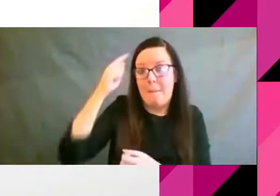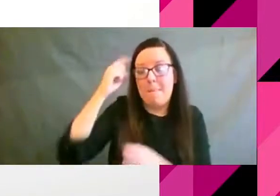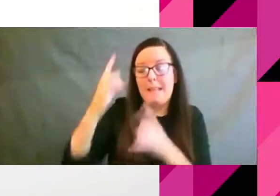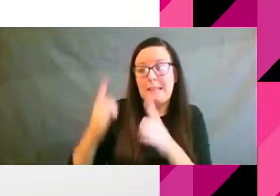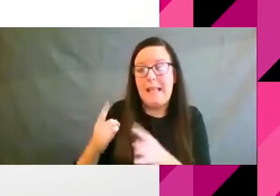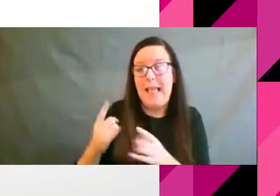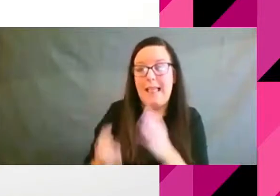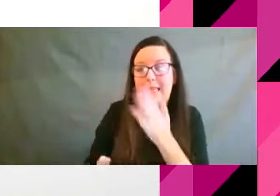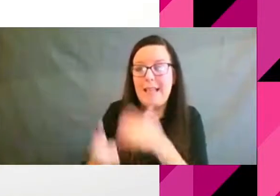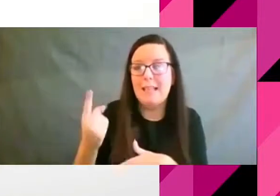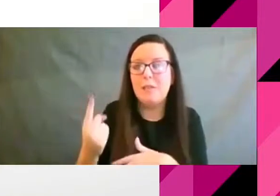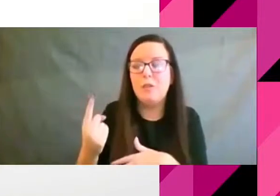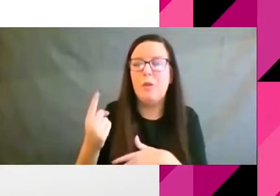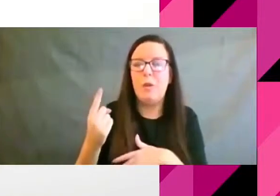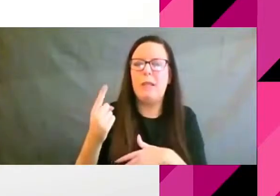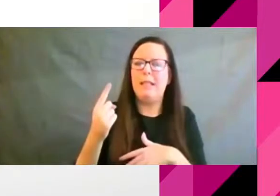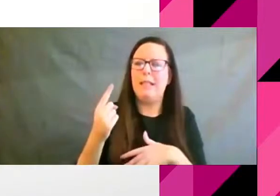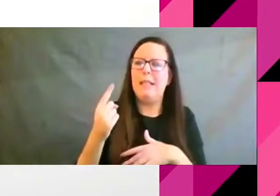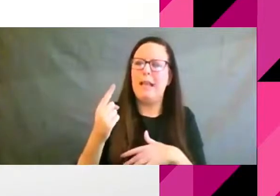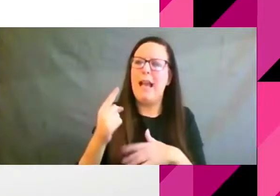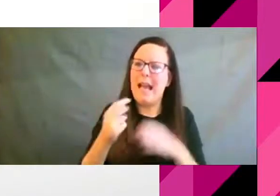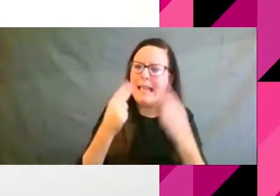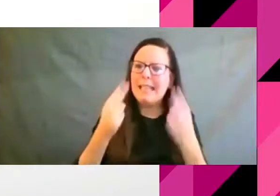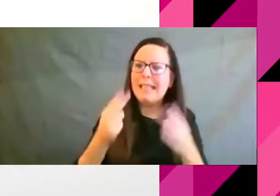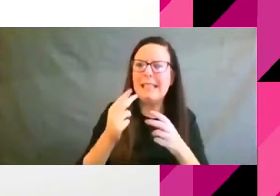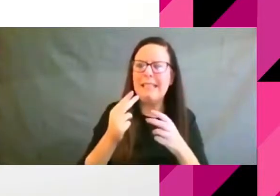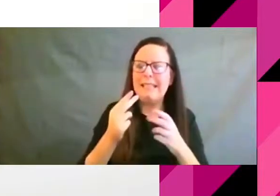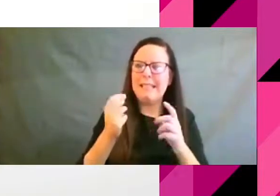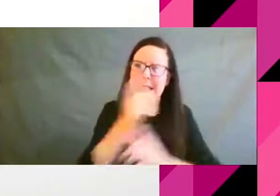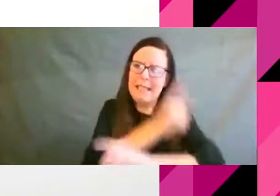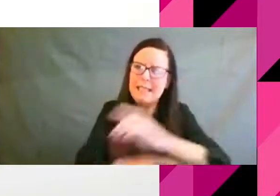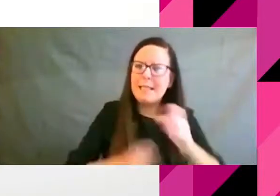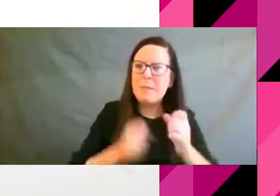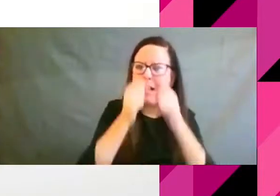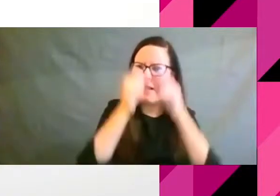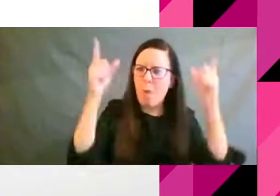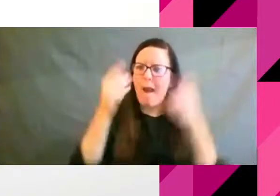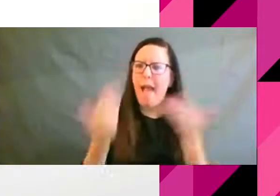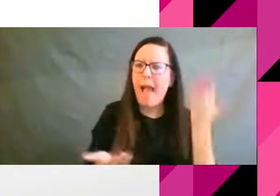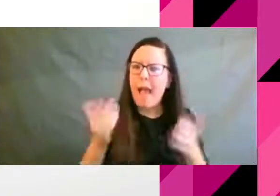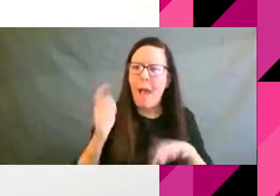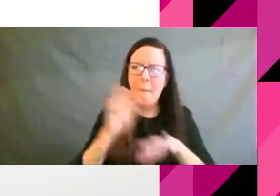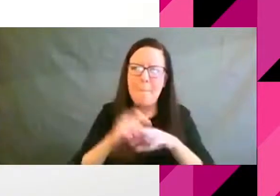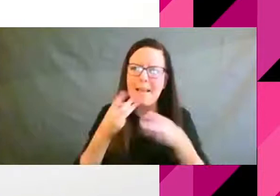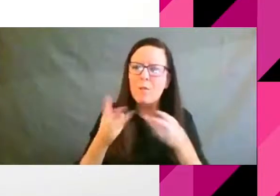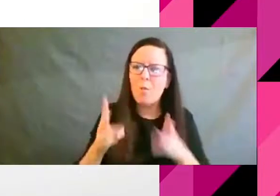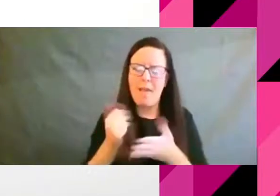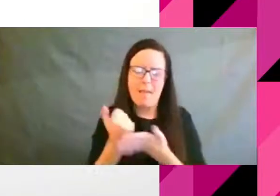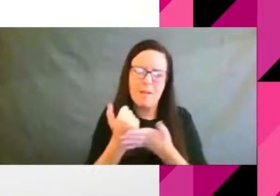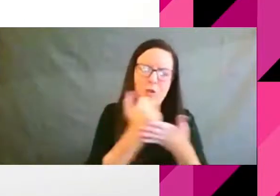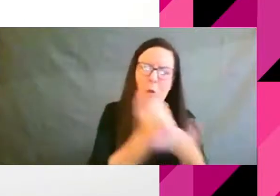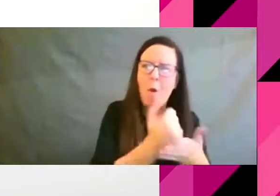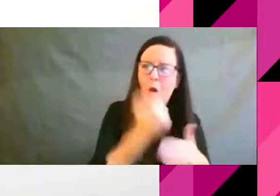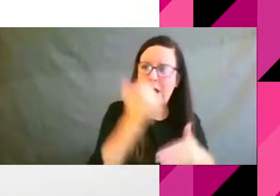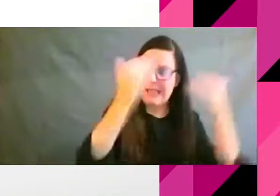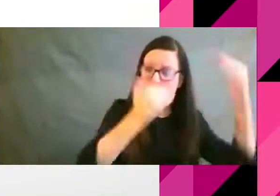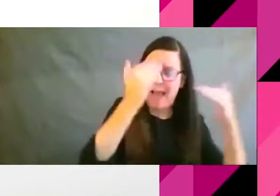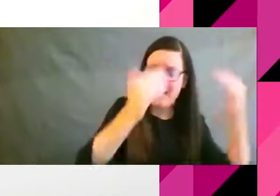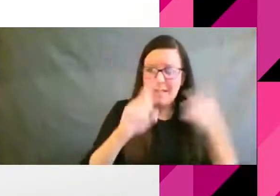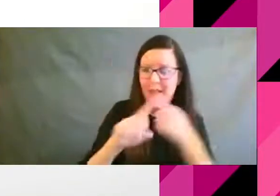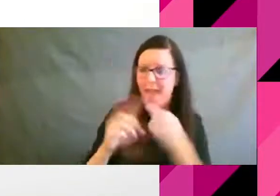system to be disability aware and to have an understanding of how best to support and communicate with both adults and children with